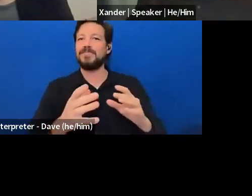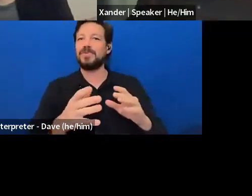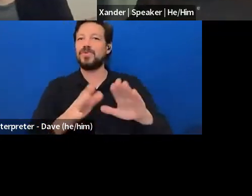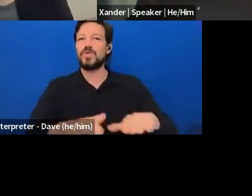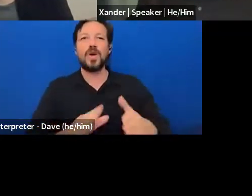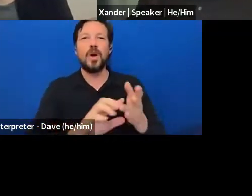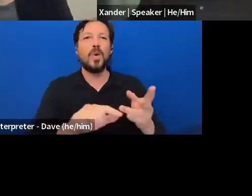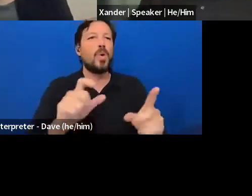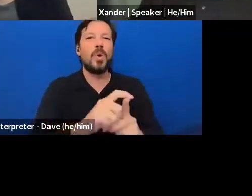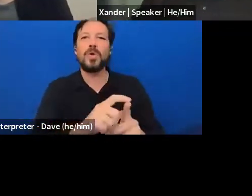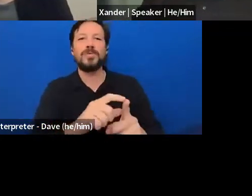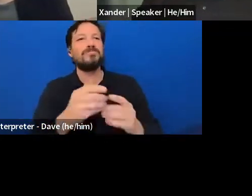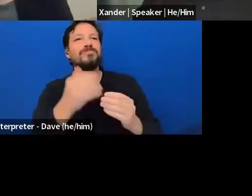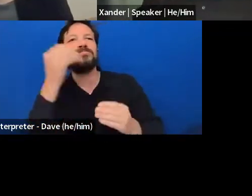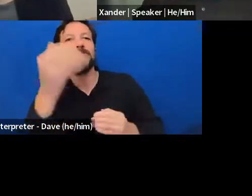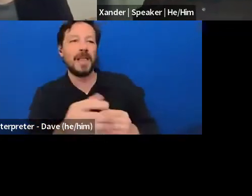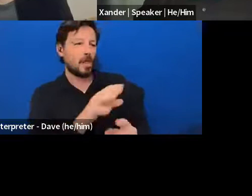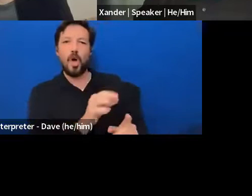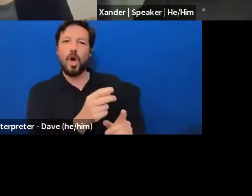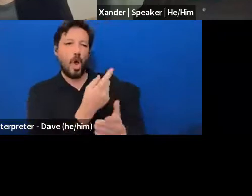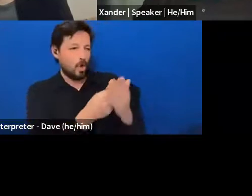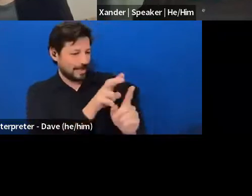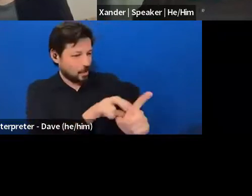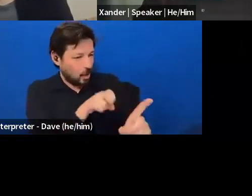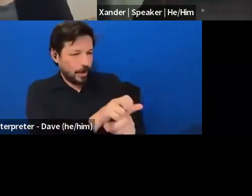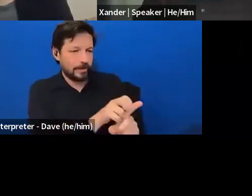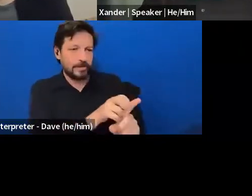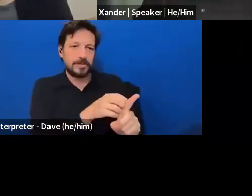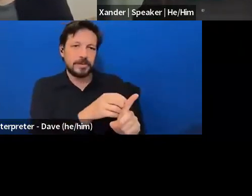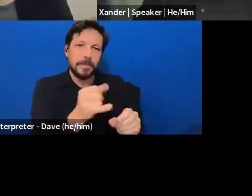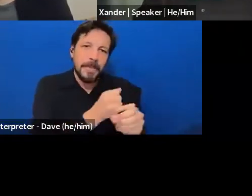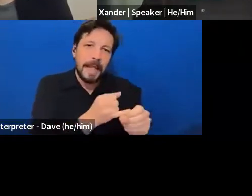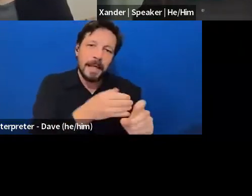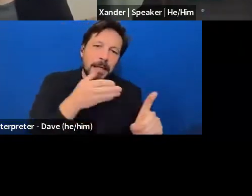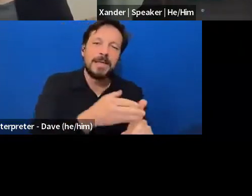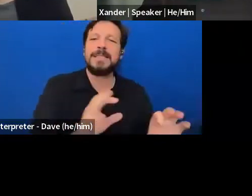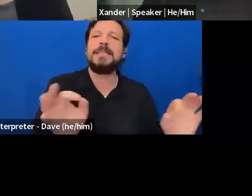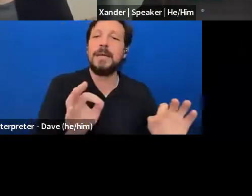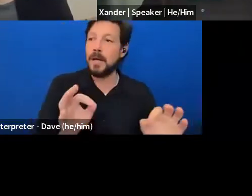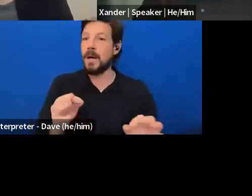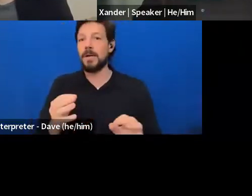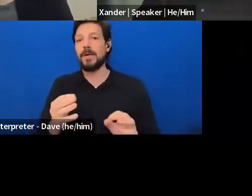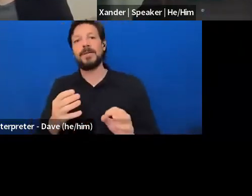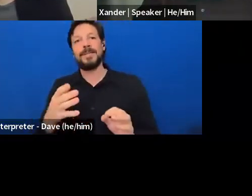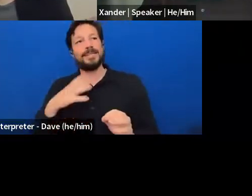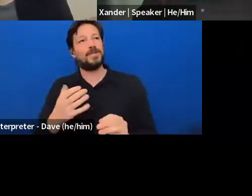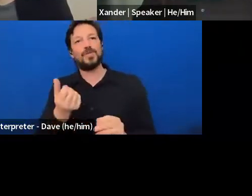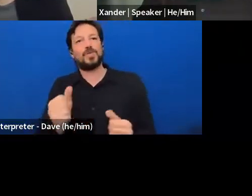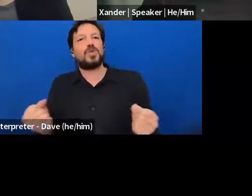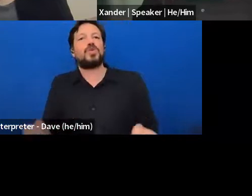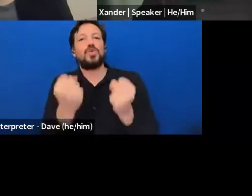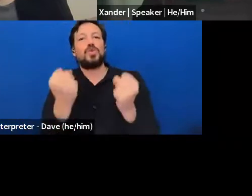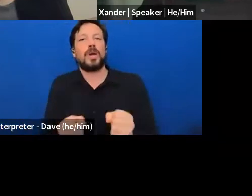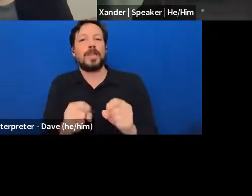beyond diagnosis and beyond prognosis. And using a strength-based approach and having high expectations for